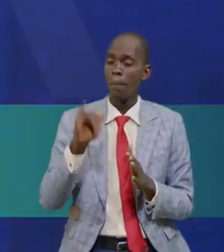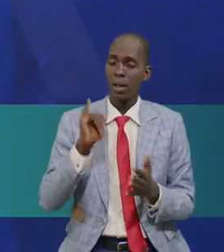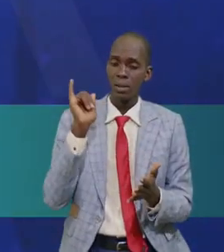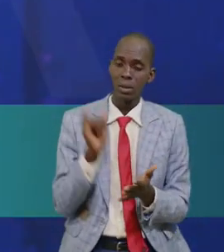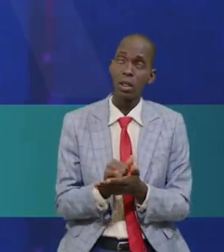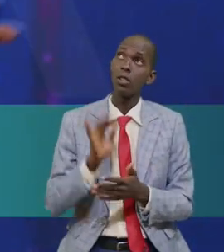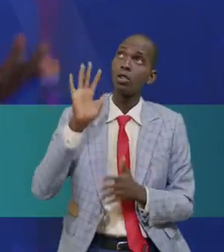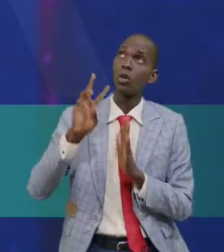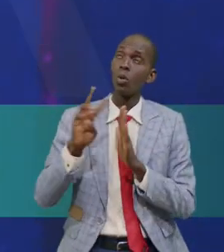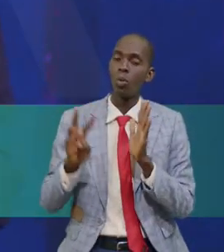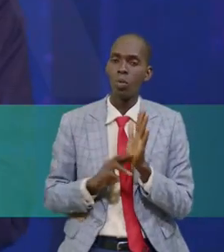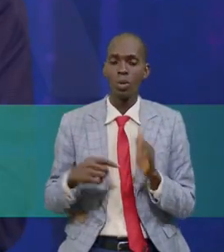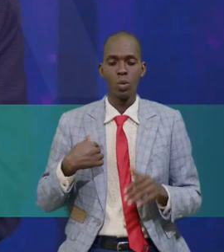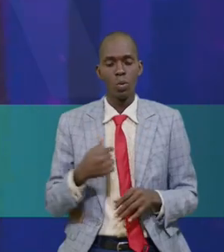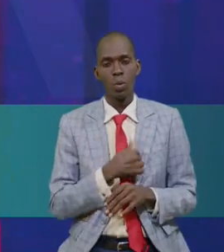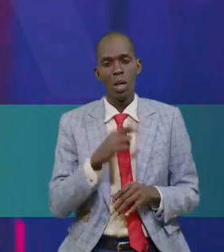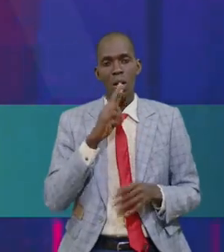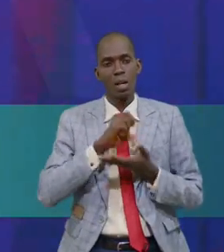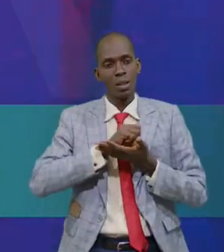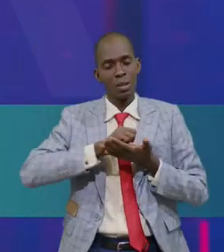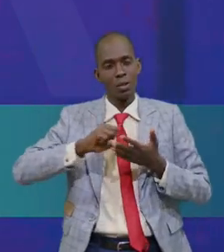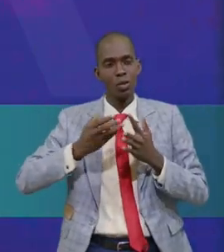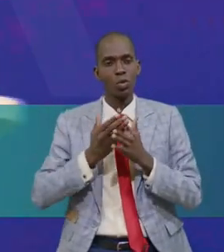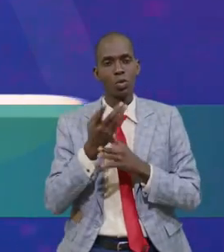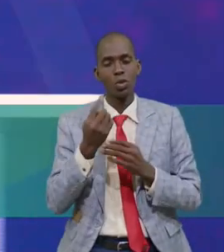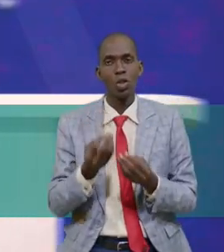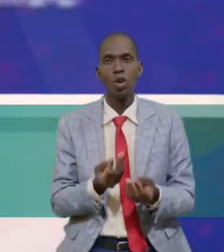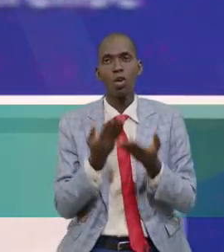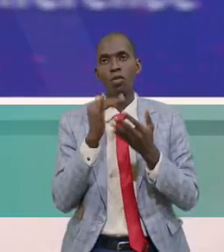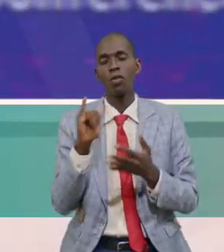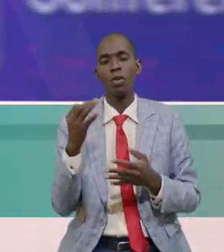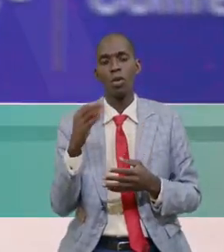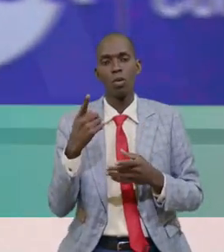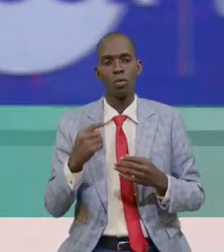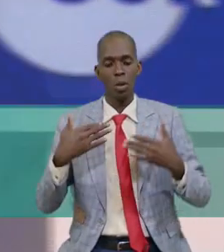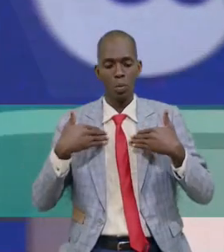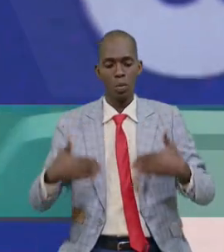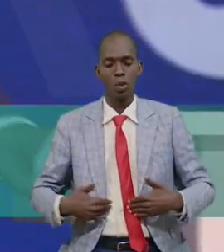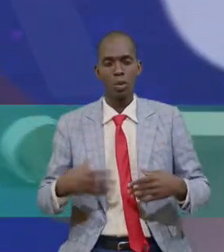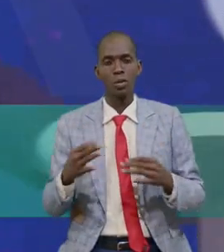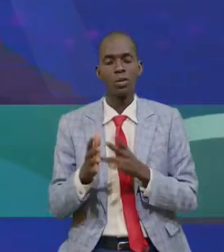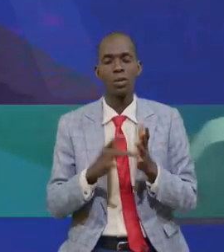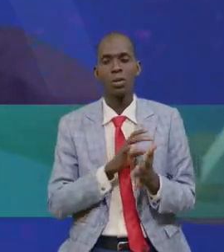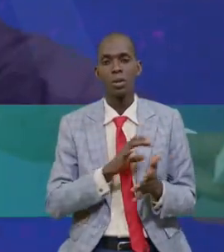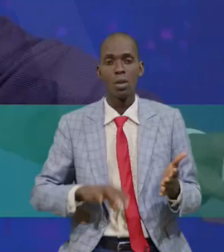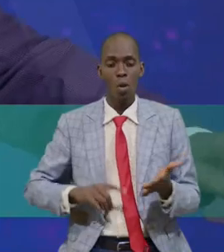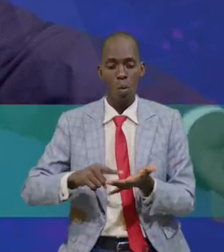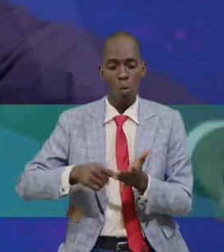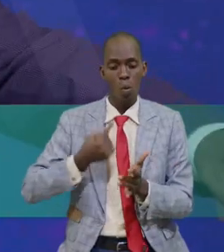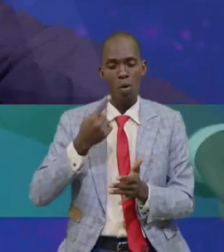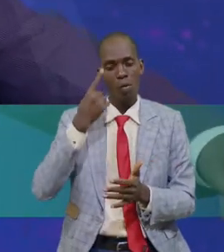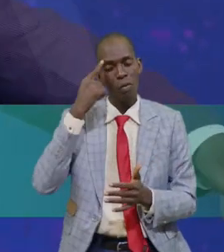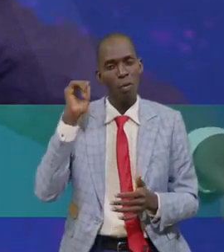are sanctified through the offering of the body of Jesus Christ once for